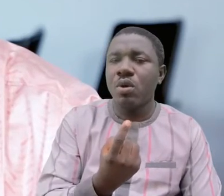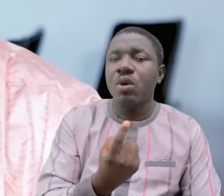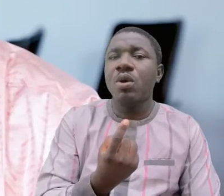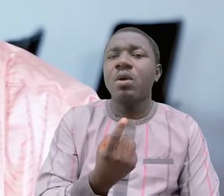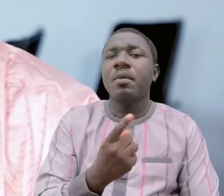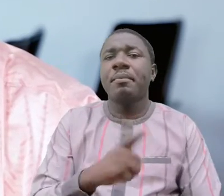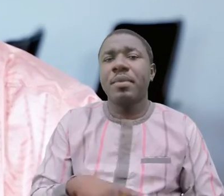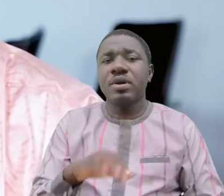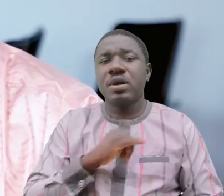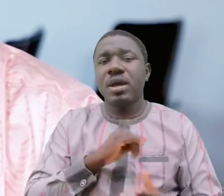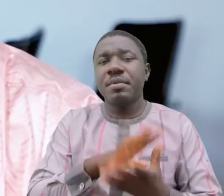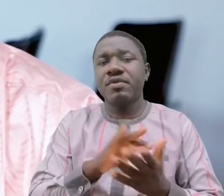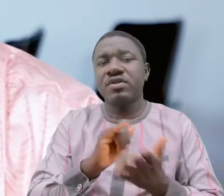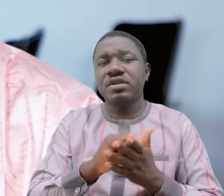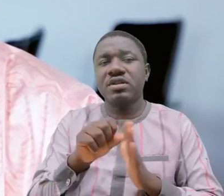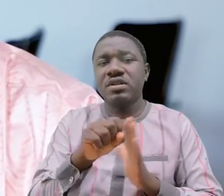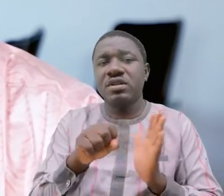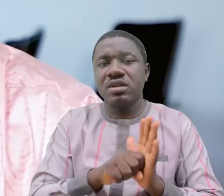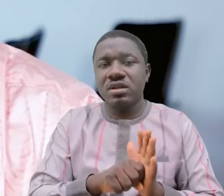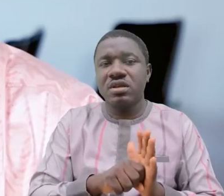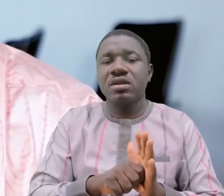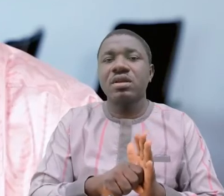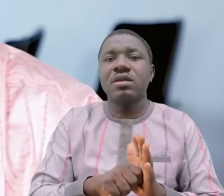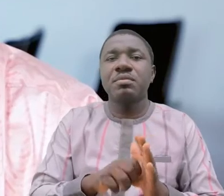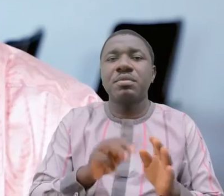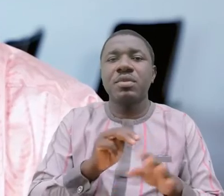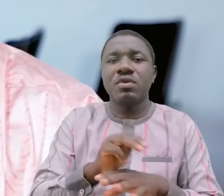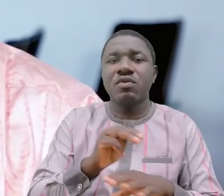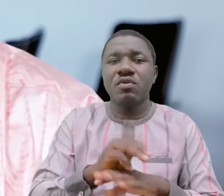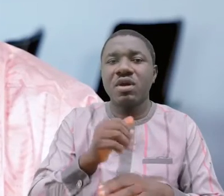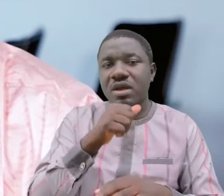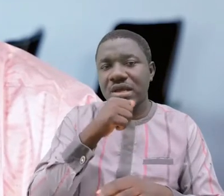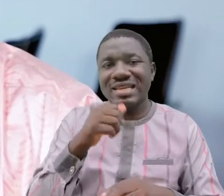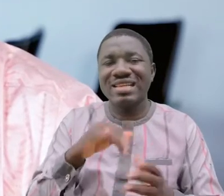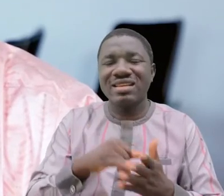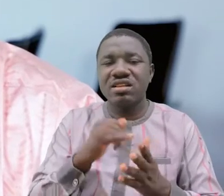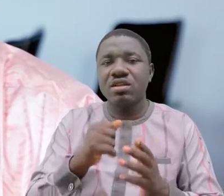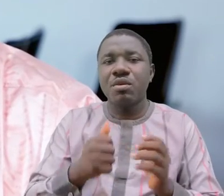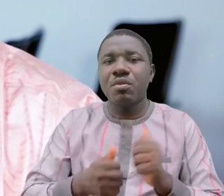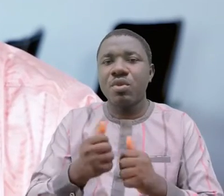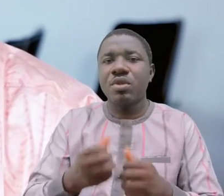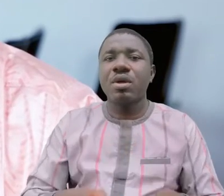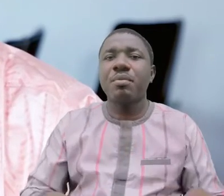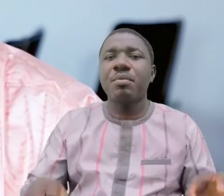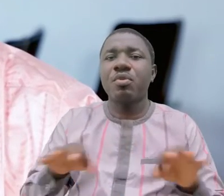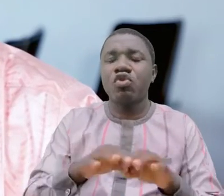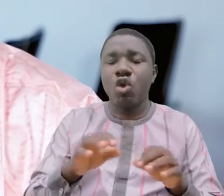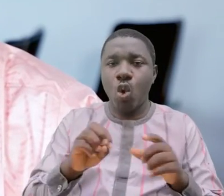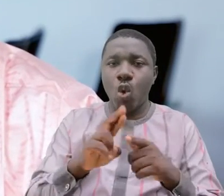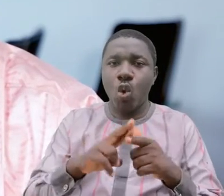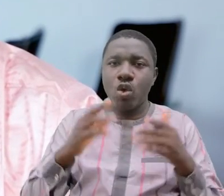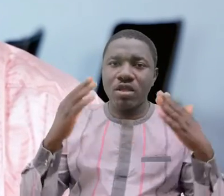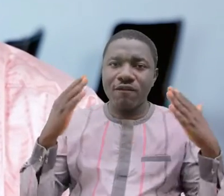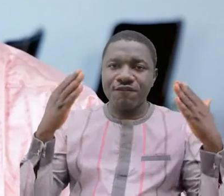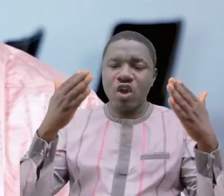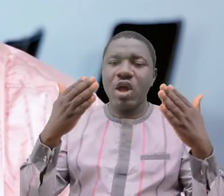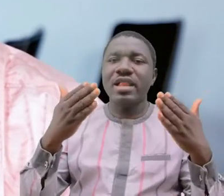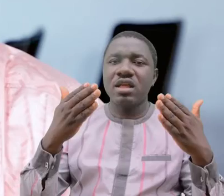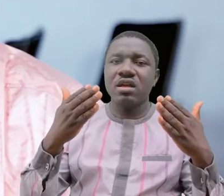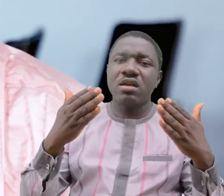residing in one sector alone. But I believe the State Ministry of Agriculture is the